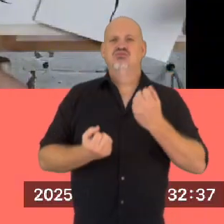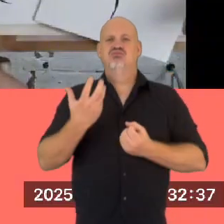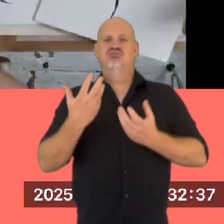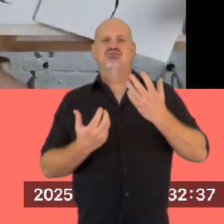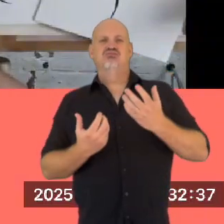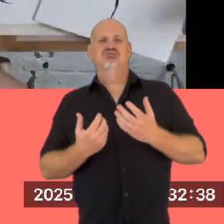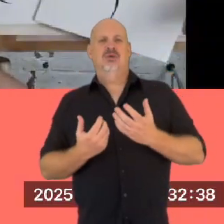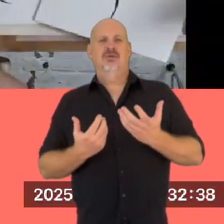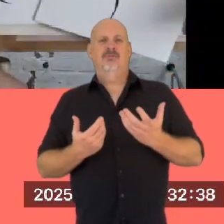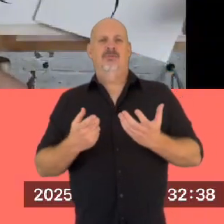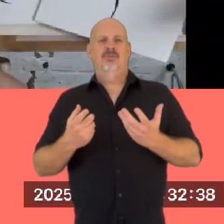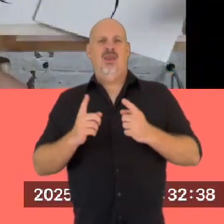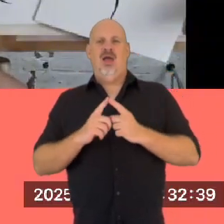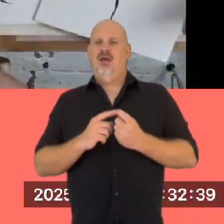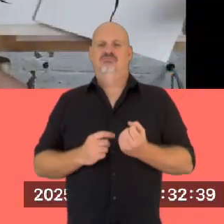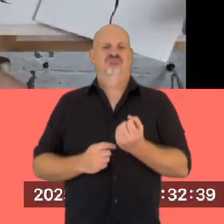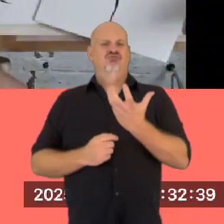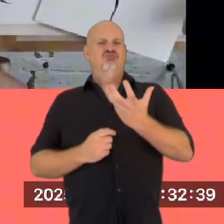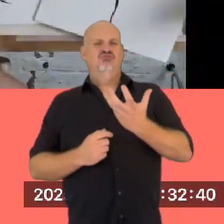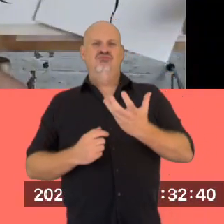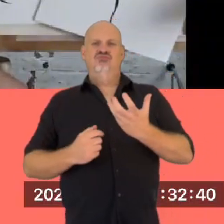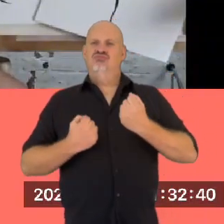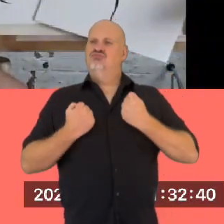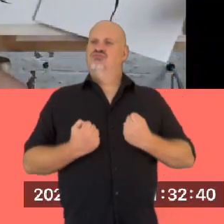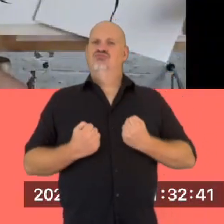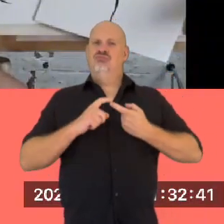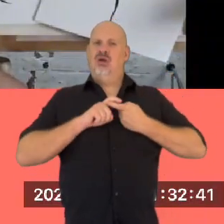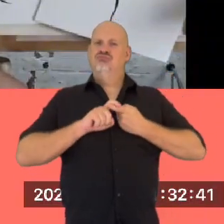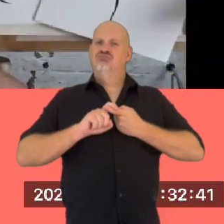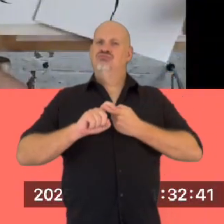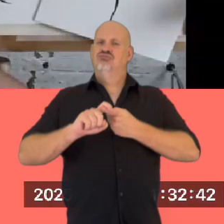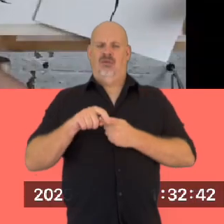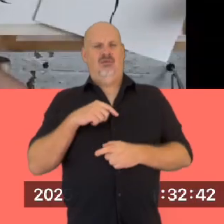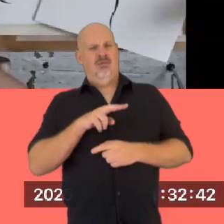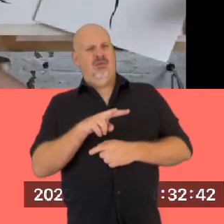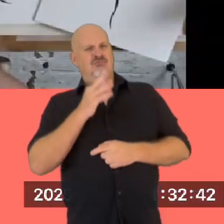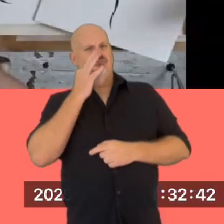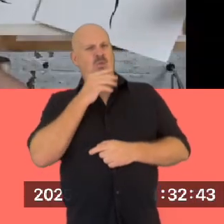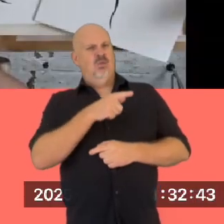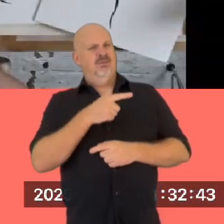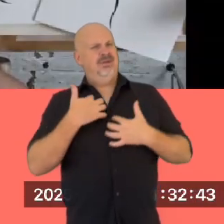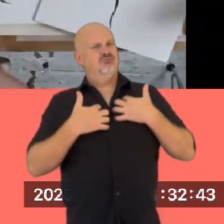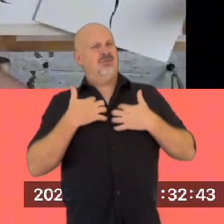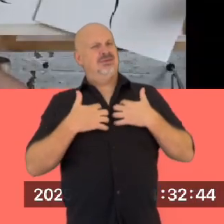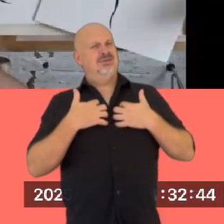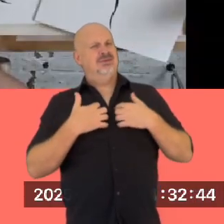and anywhere. And they've got a sense of permanence about them, which I think is really